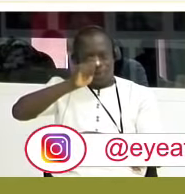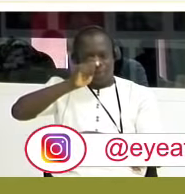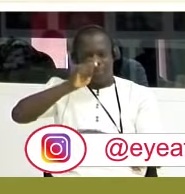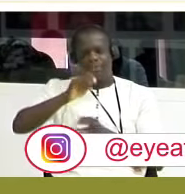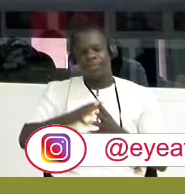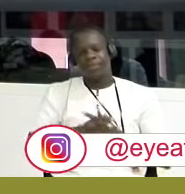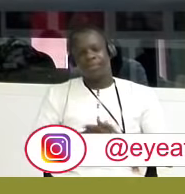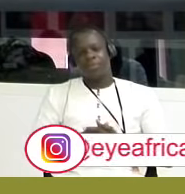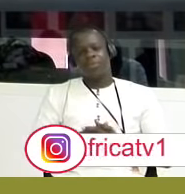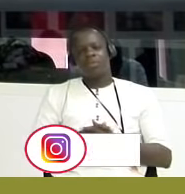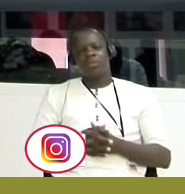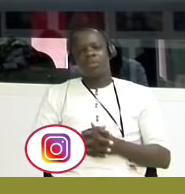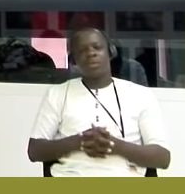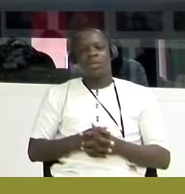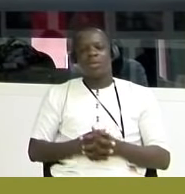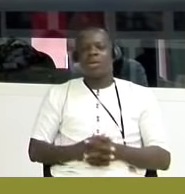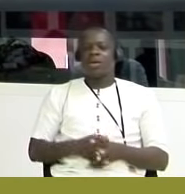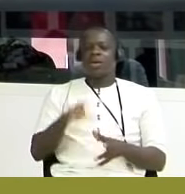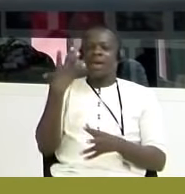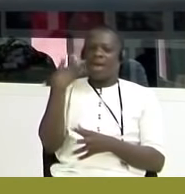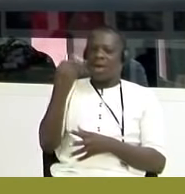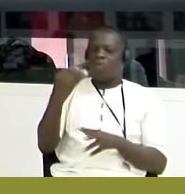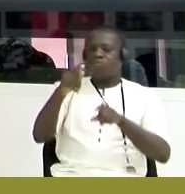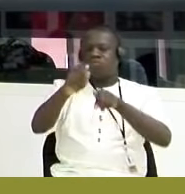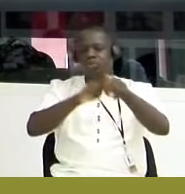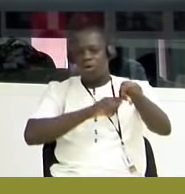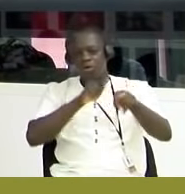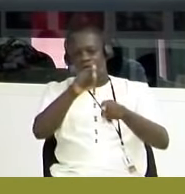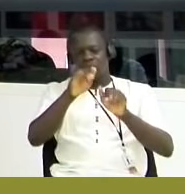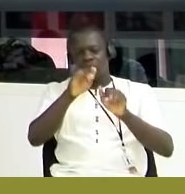For how long did you remain as commissioner of police?